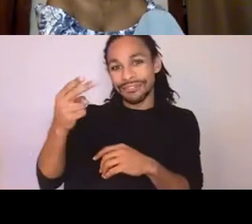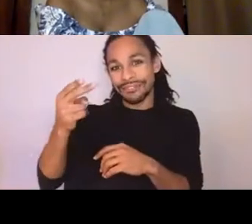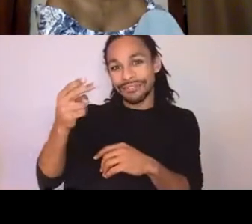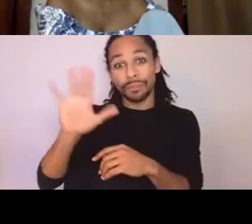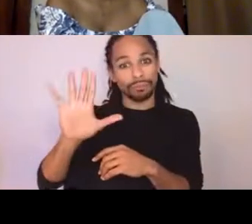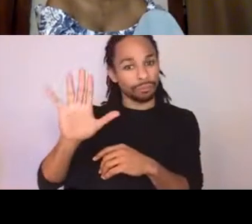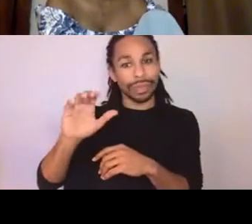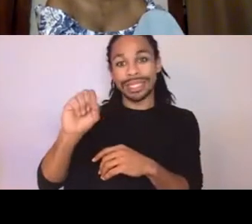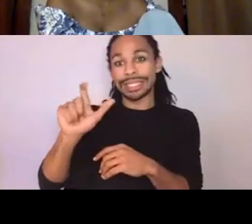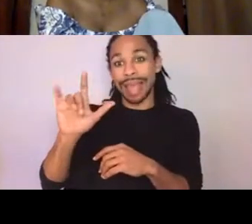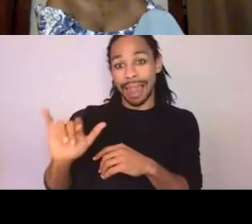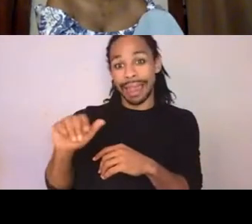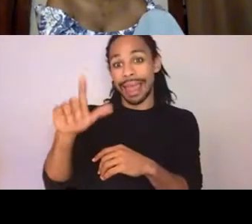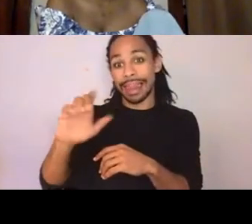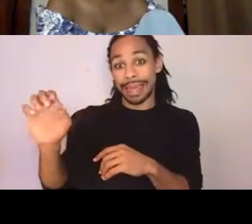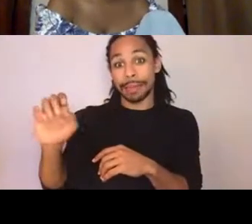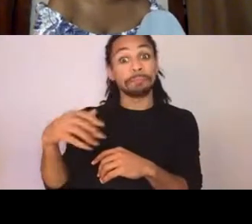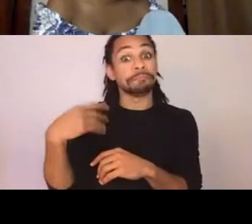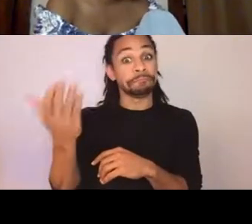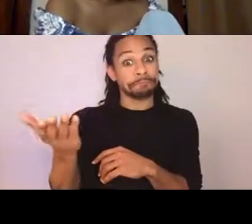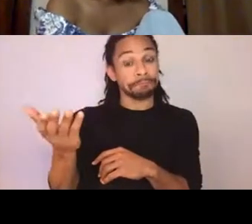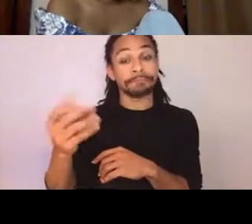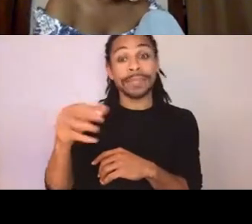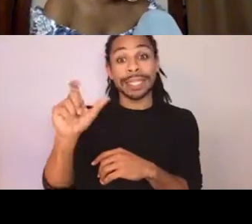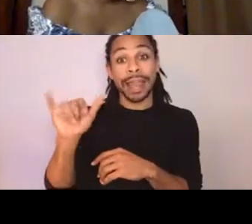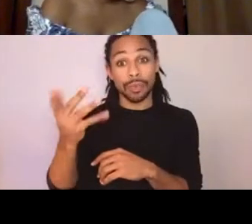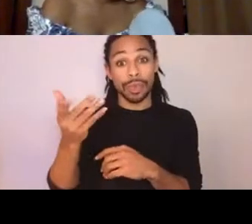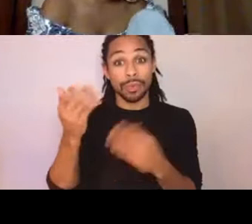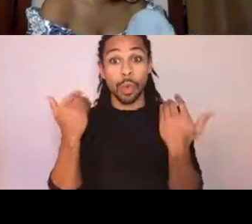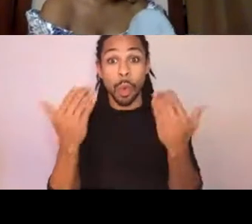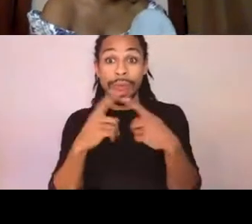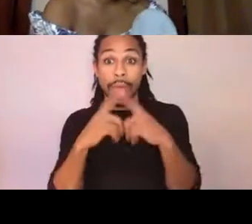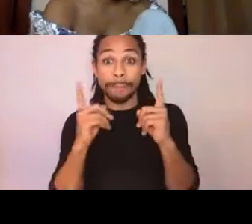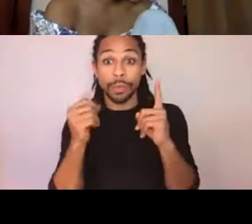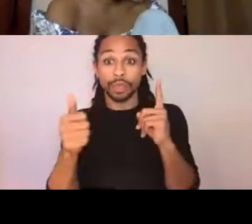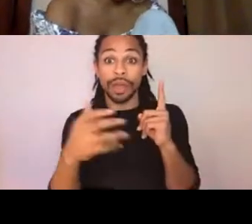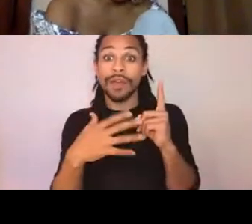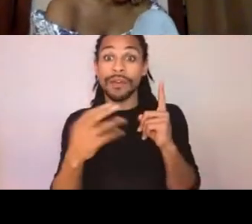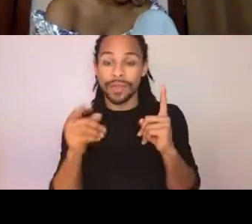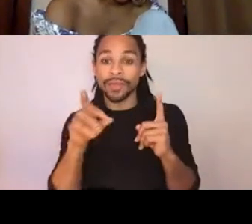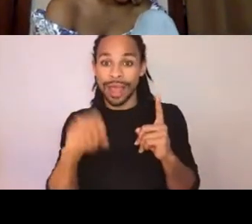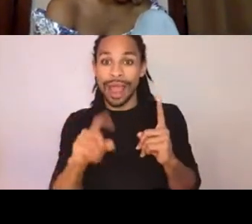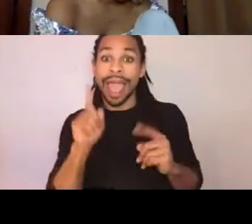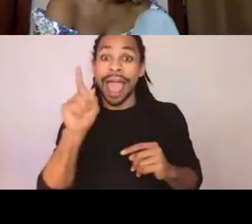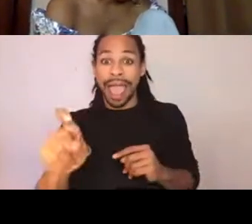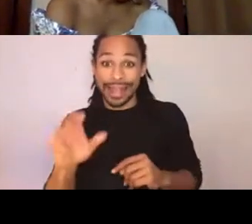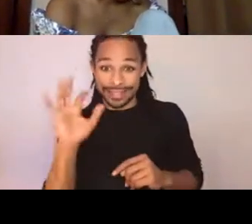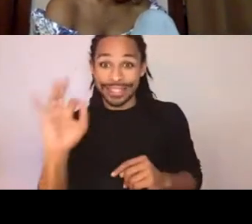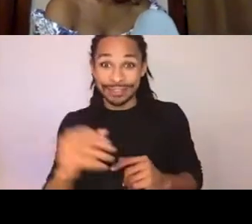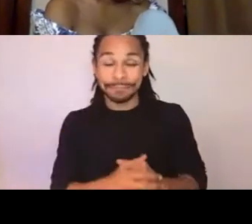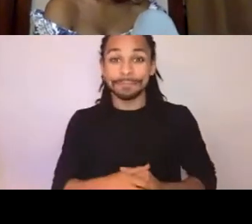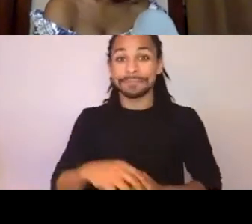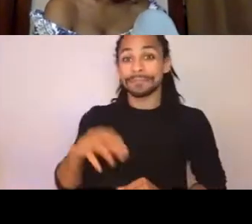Sally Lee. Sally, do you want to unmute yourself and ask your question? Hi, thank you.